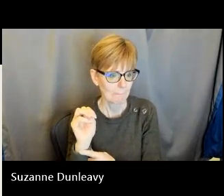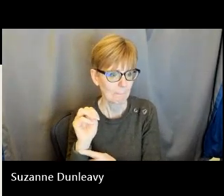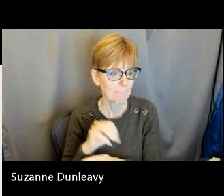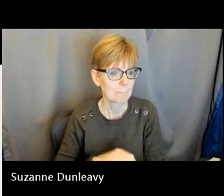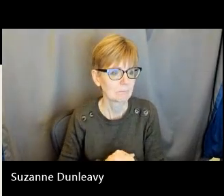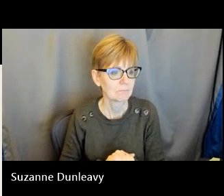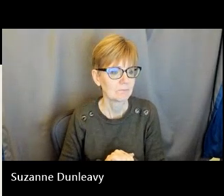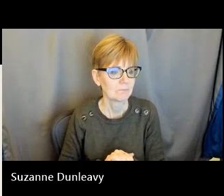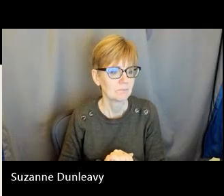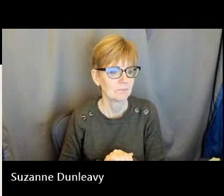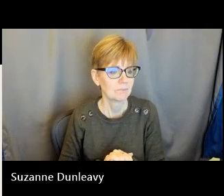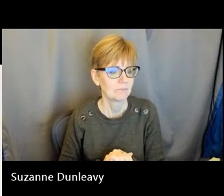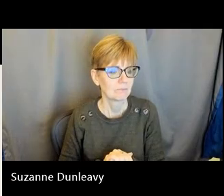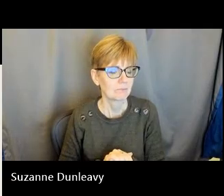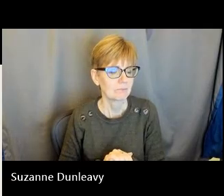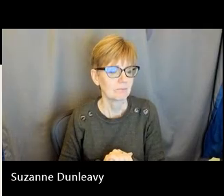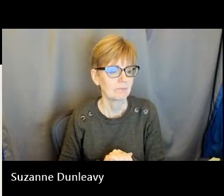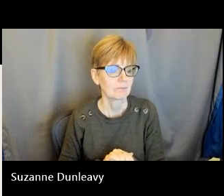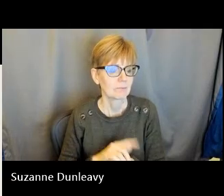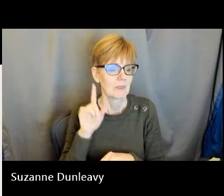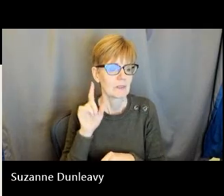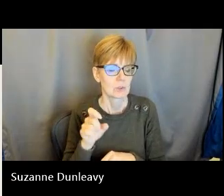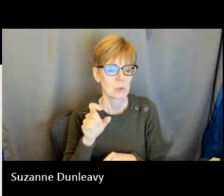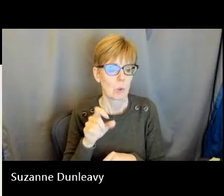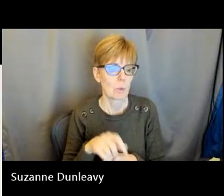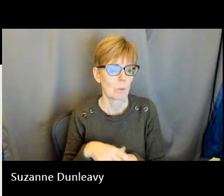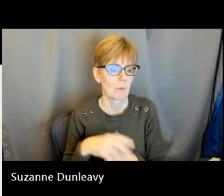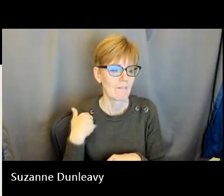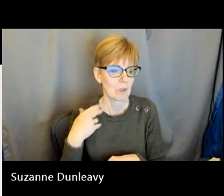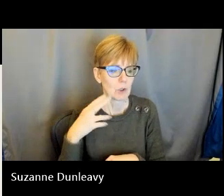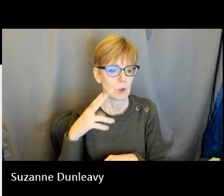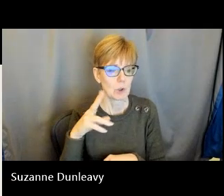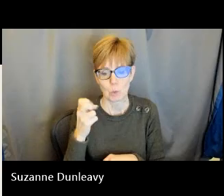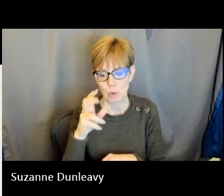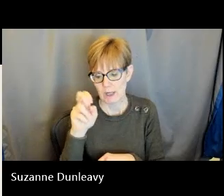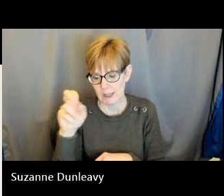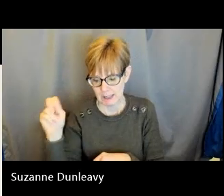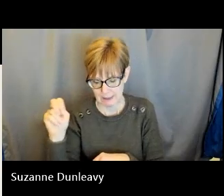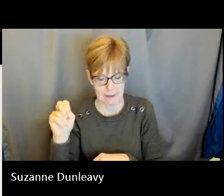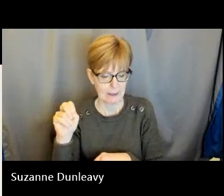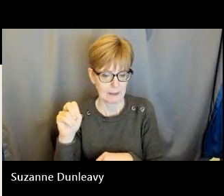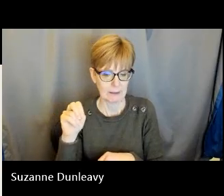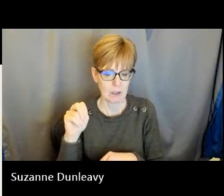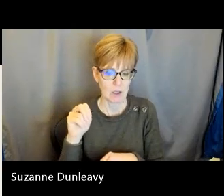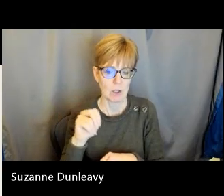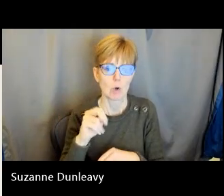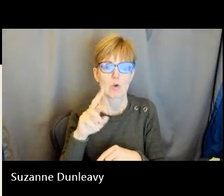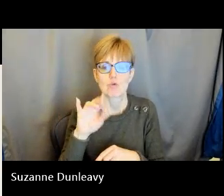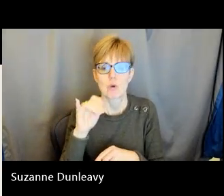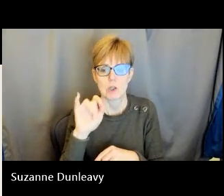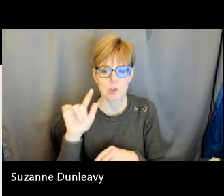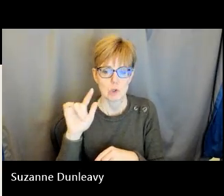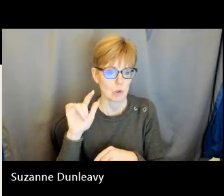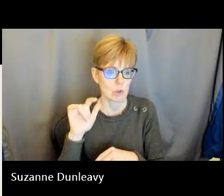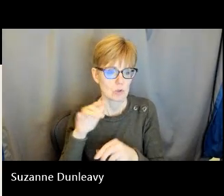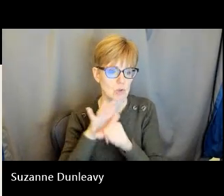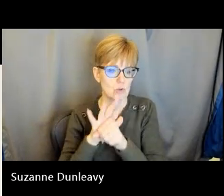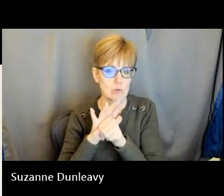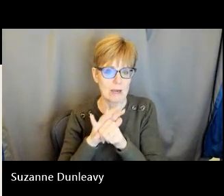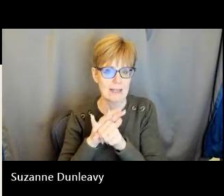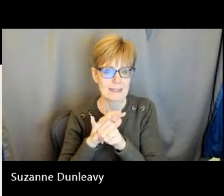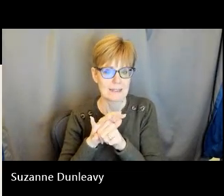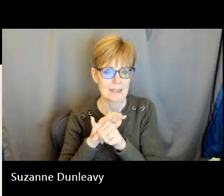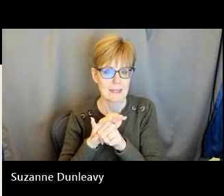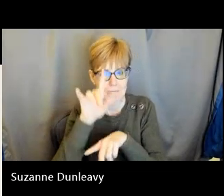now. This is the Yukon Racial Ethnic Stress and Trauma Survey or Inventory. I use this with some of my clients who are presenting